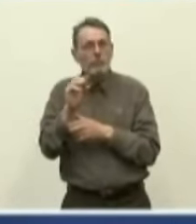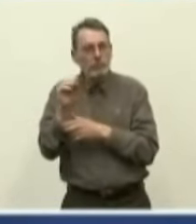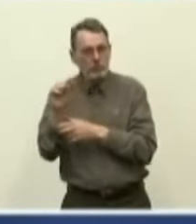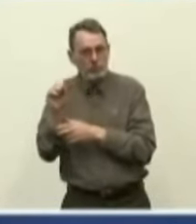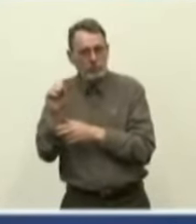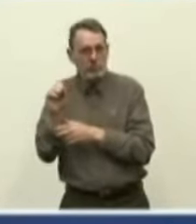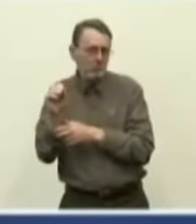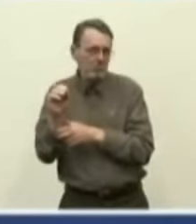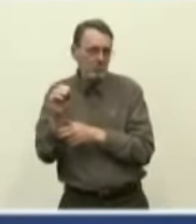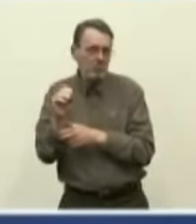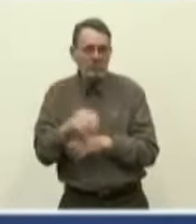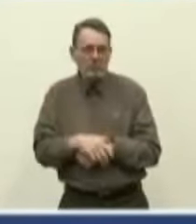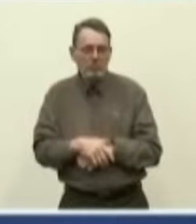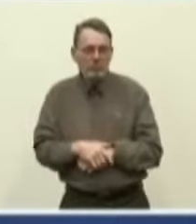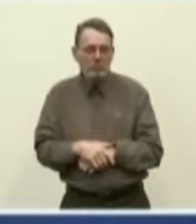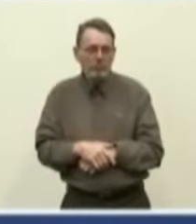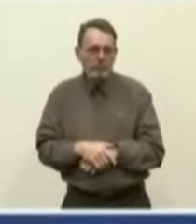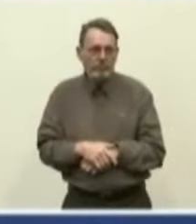415-970-3800.